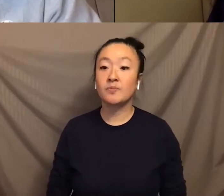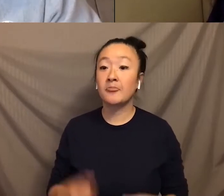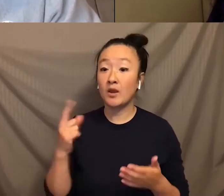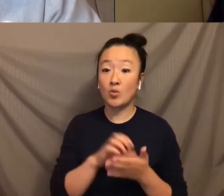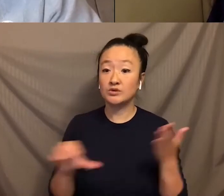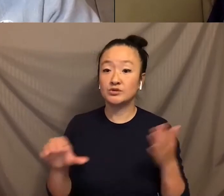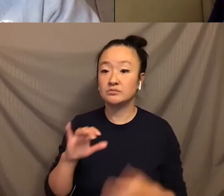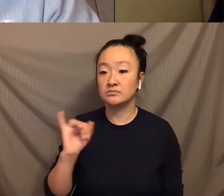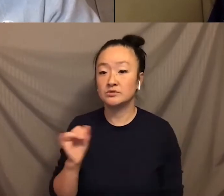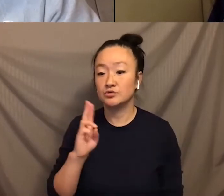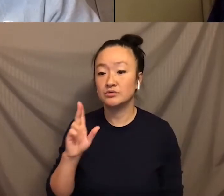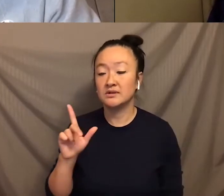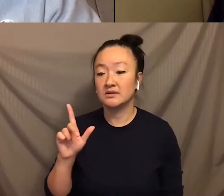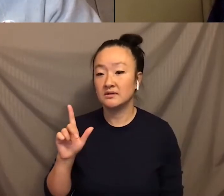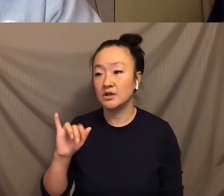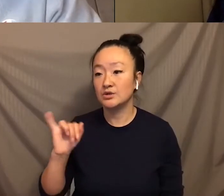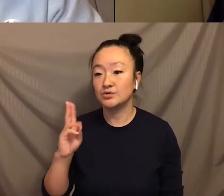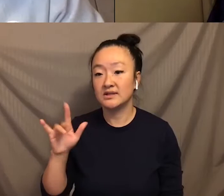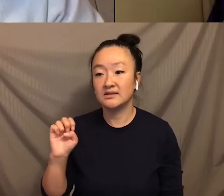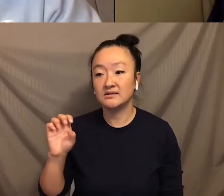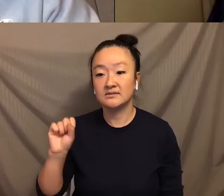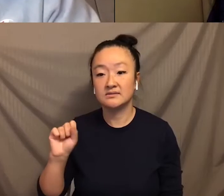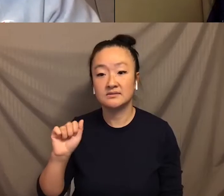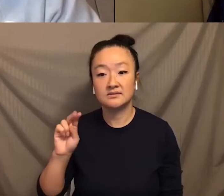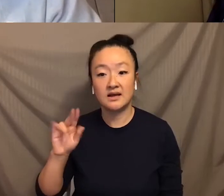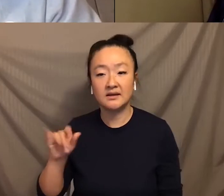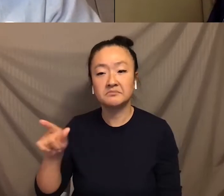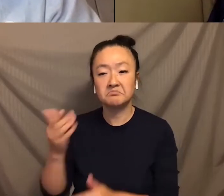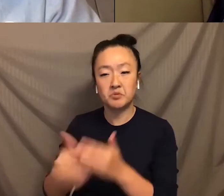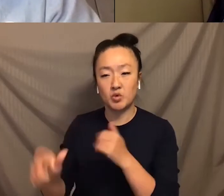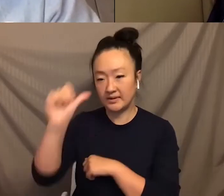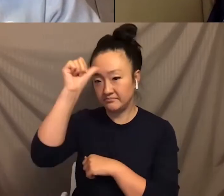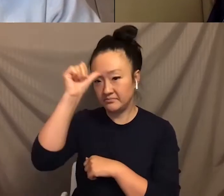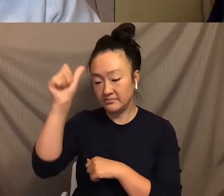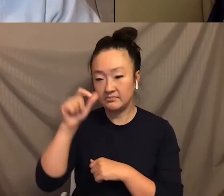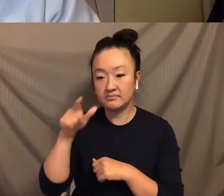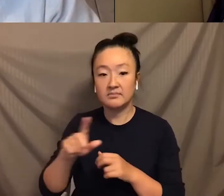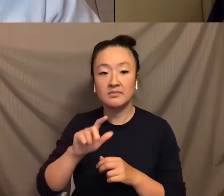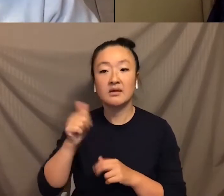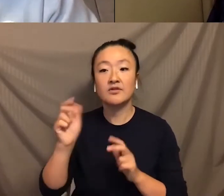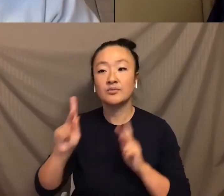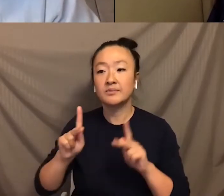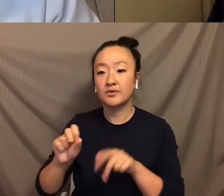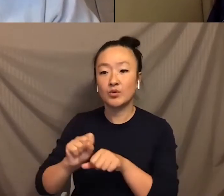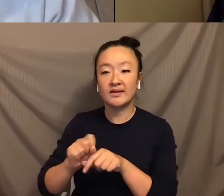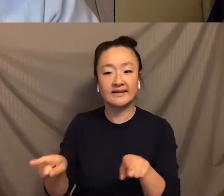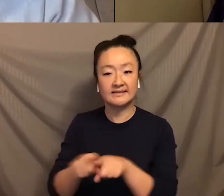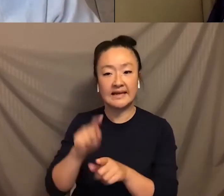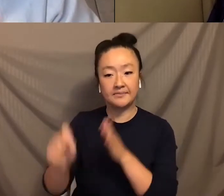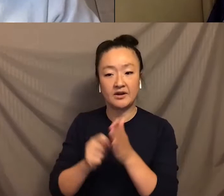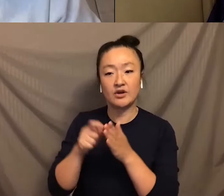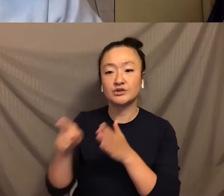Julie Sani, who was born in India, there were other figures who were working around that same era that she began writing